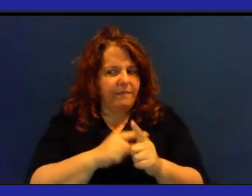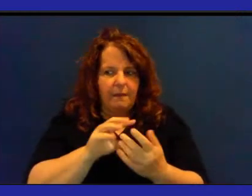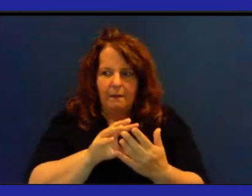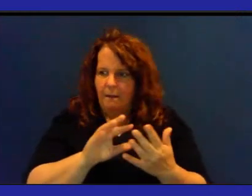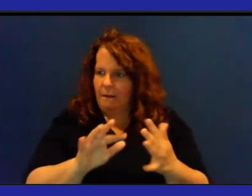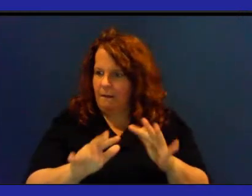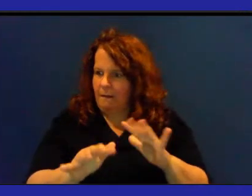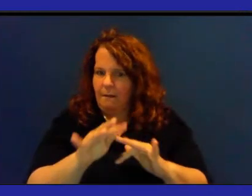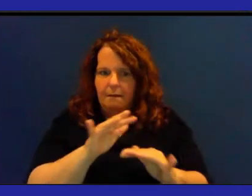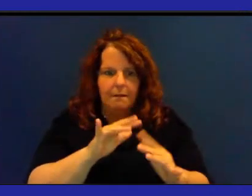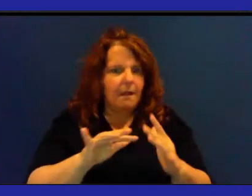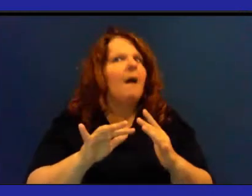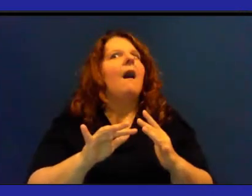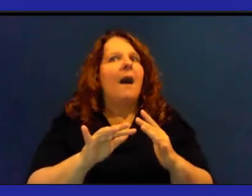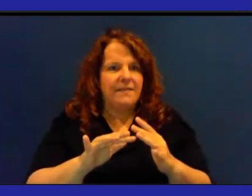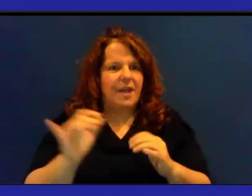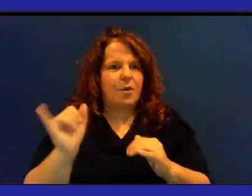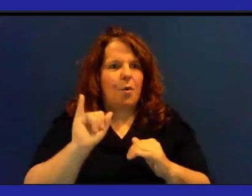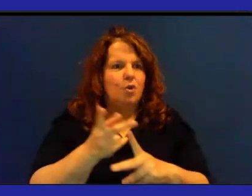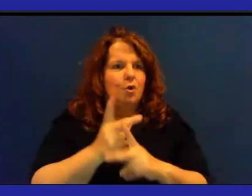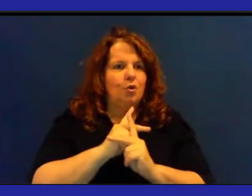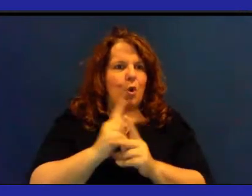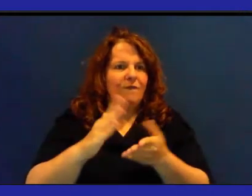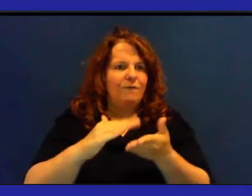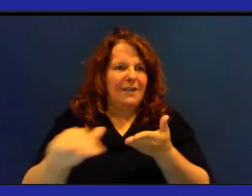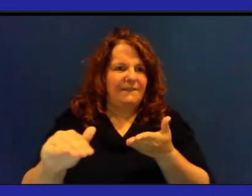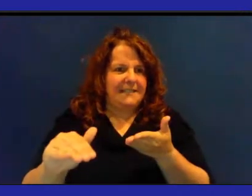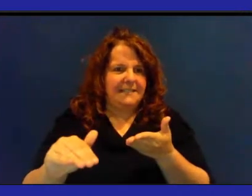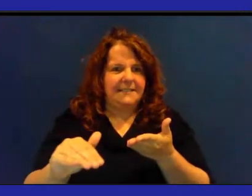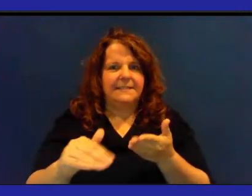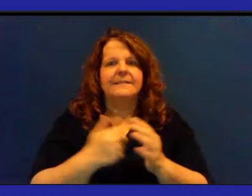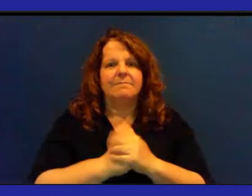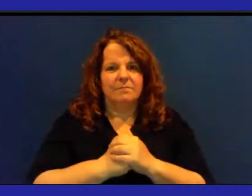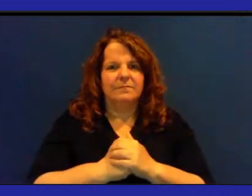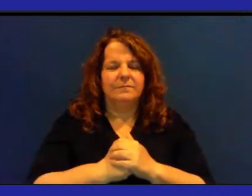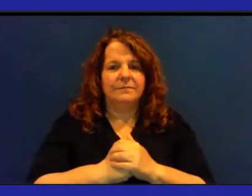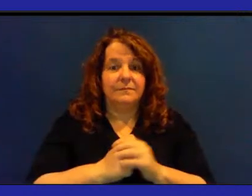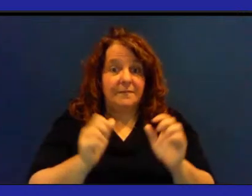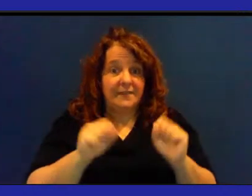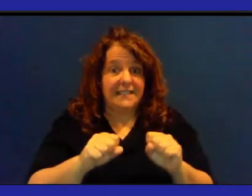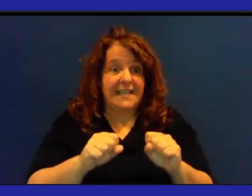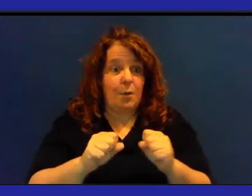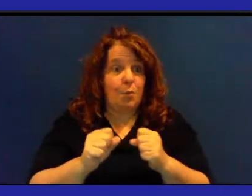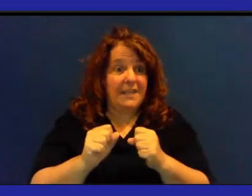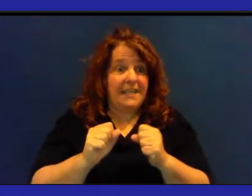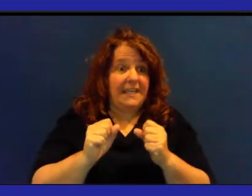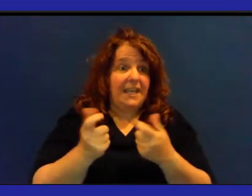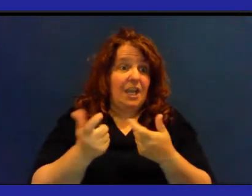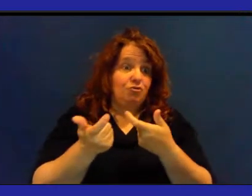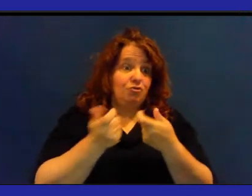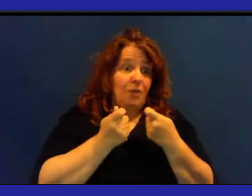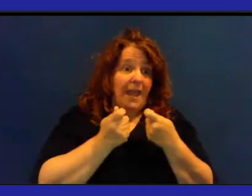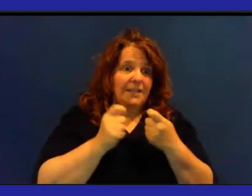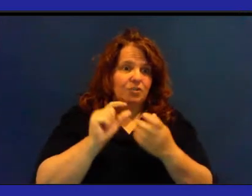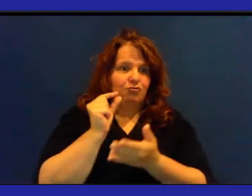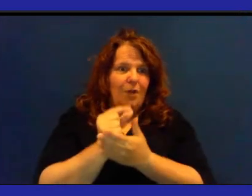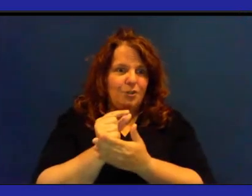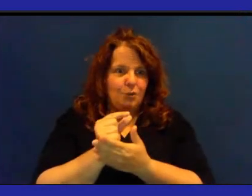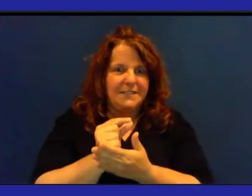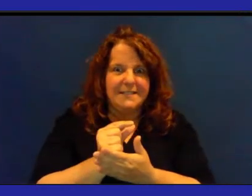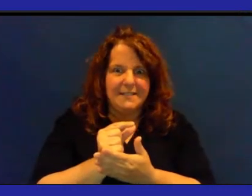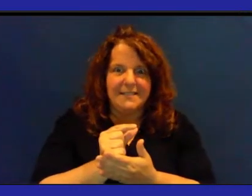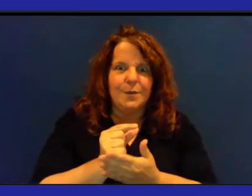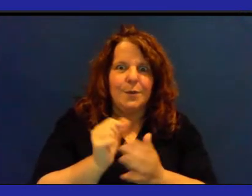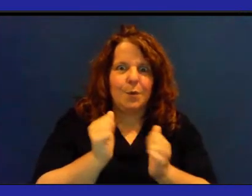then loan forgiveness is another thing looking into. So can we attract graduates with